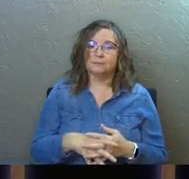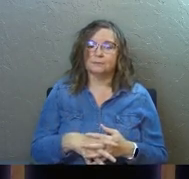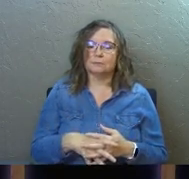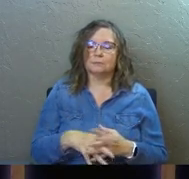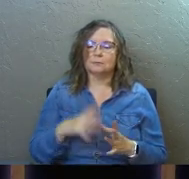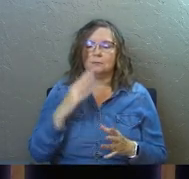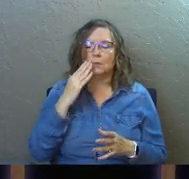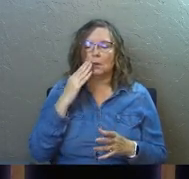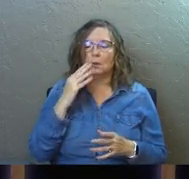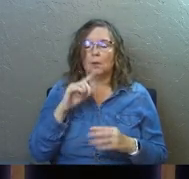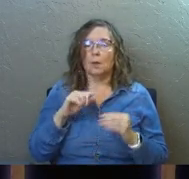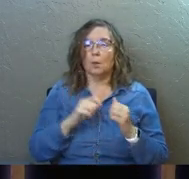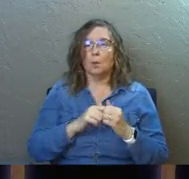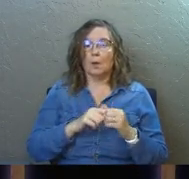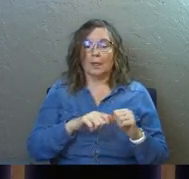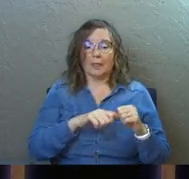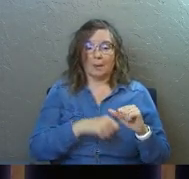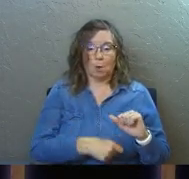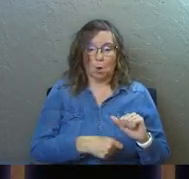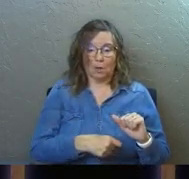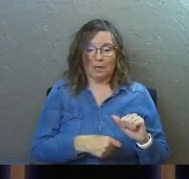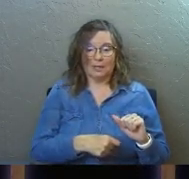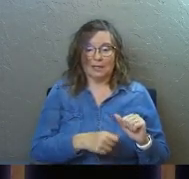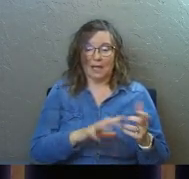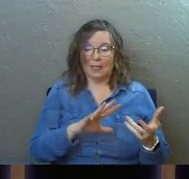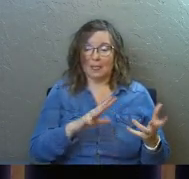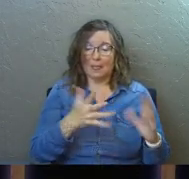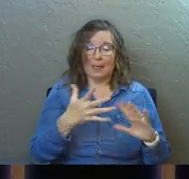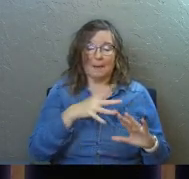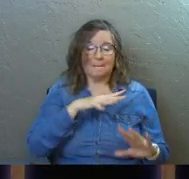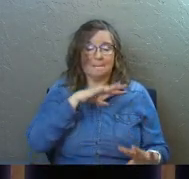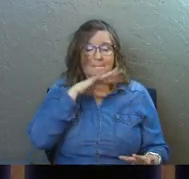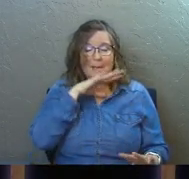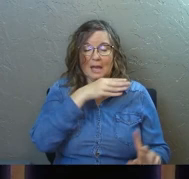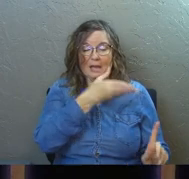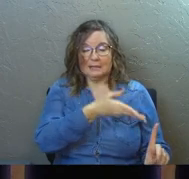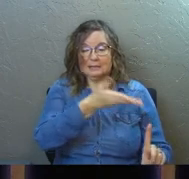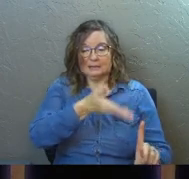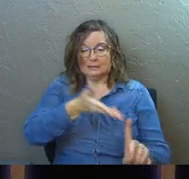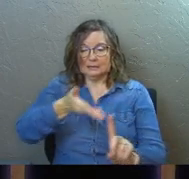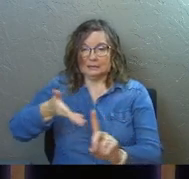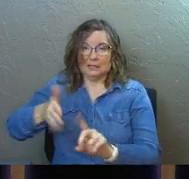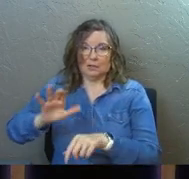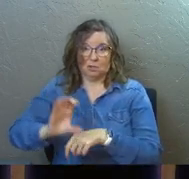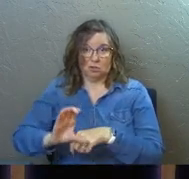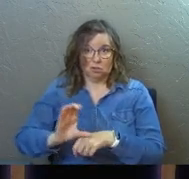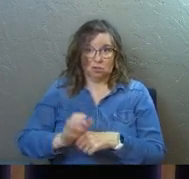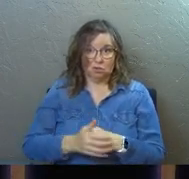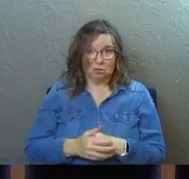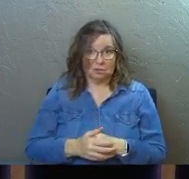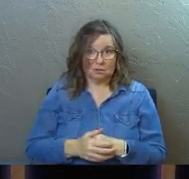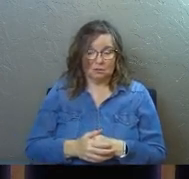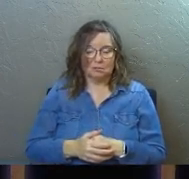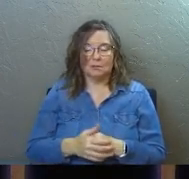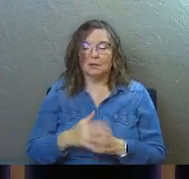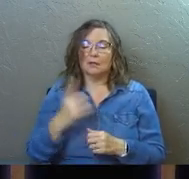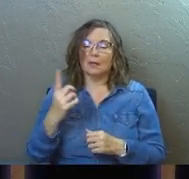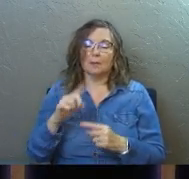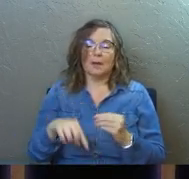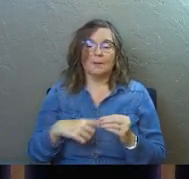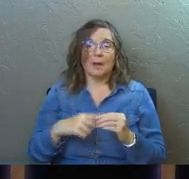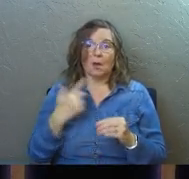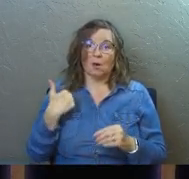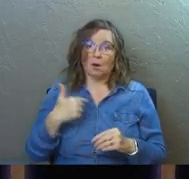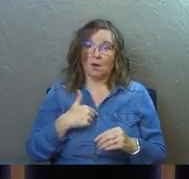And you know that even with their brokenness and the mess that is the church, there's something